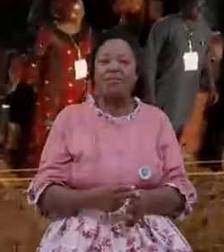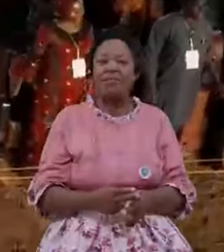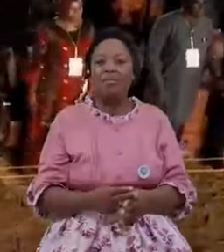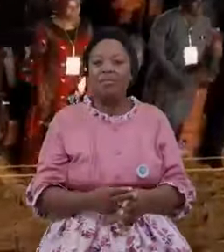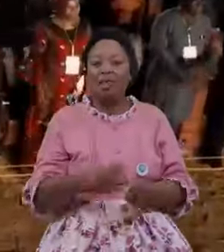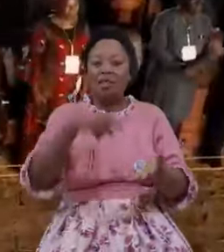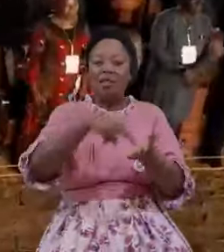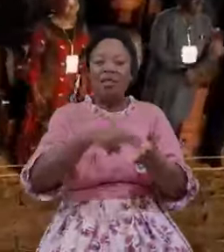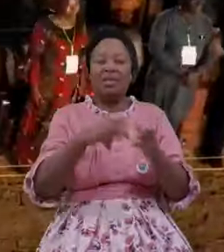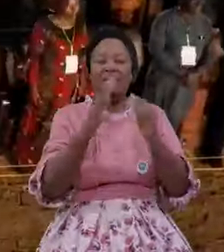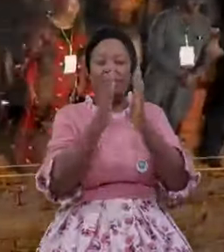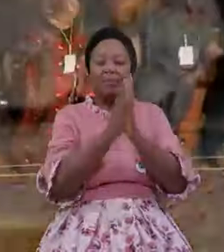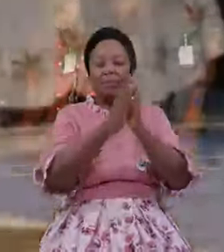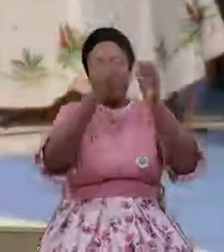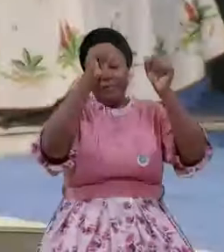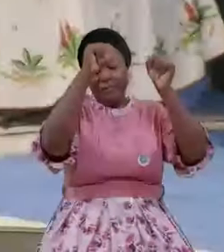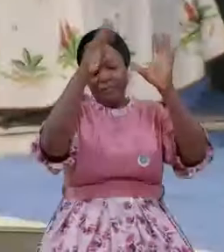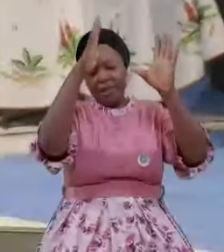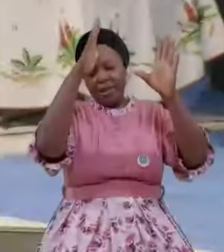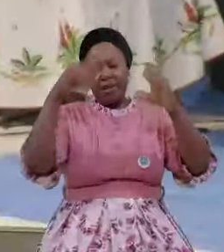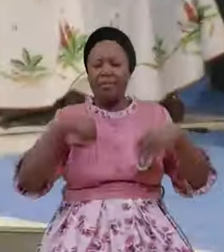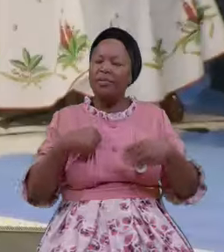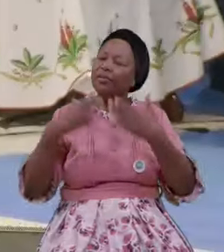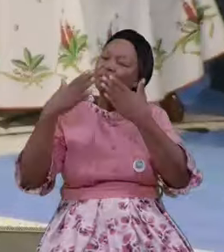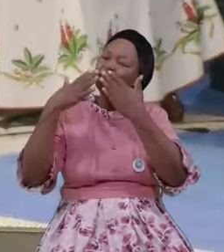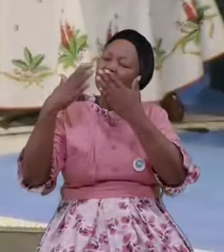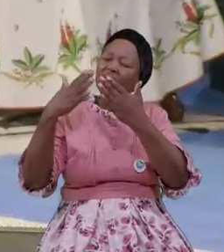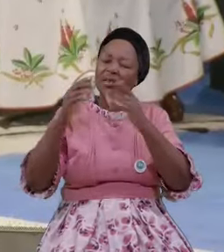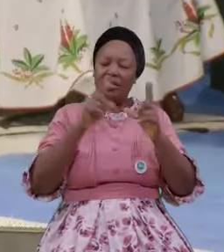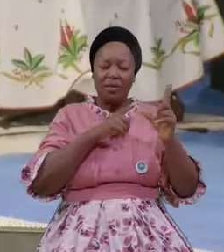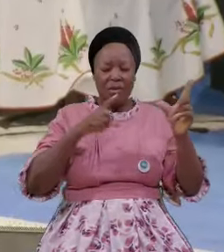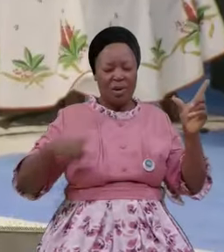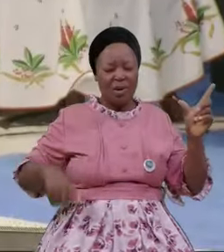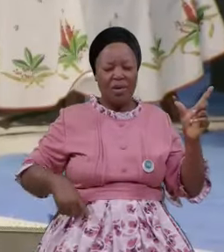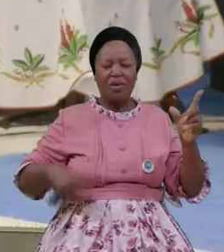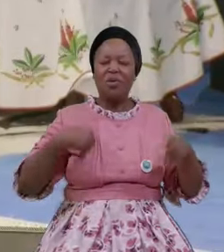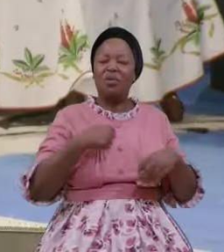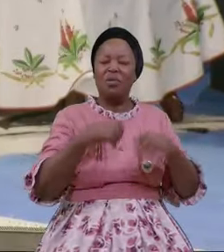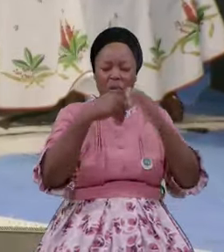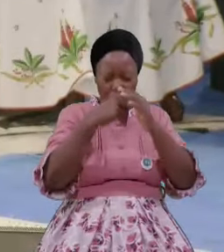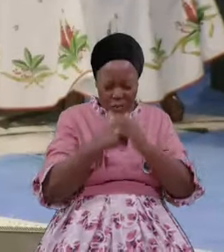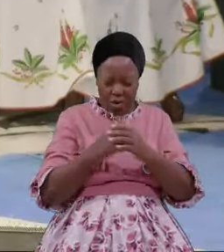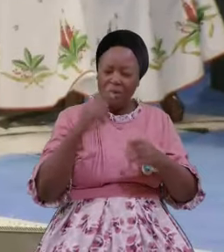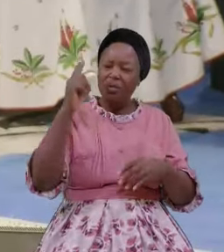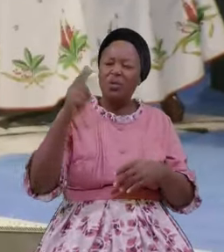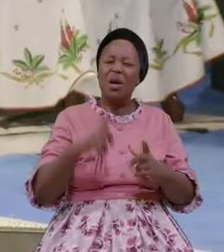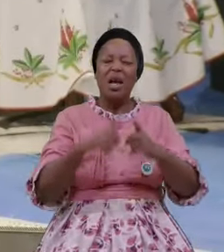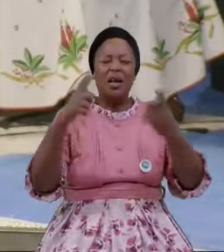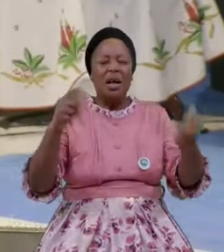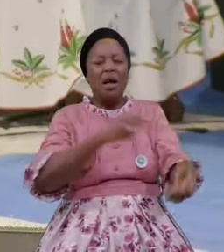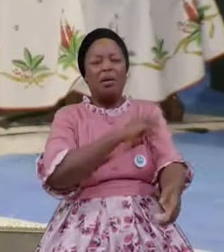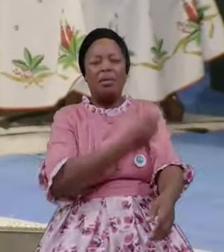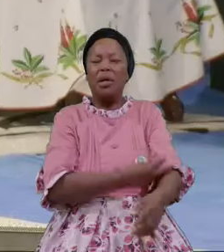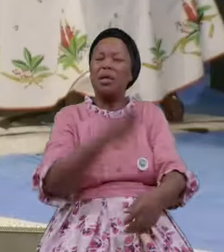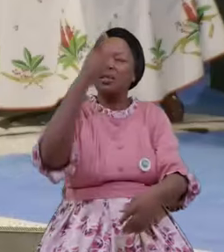Father, we thank you. Lord, we worship you. Great, mighty God. We're